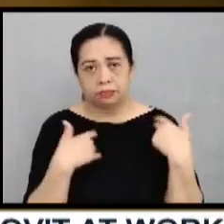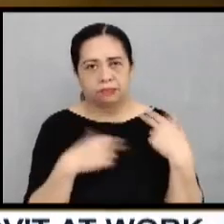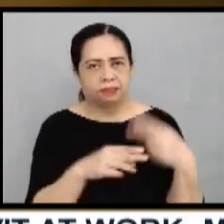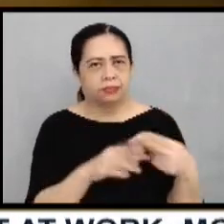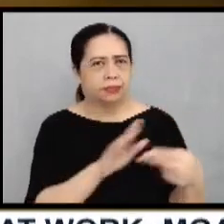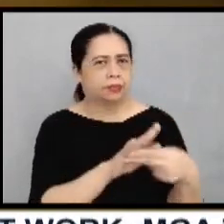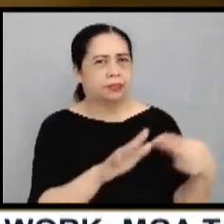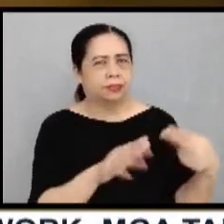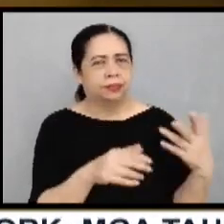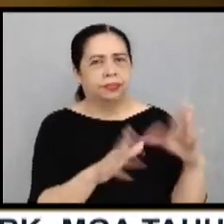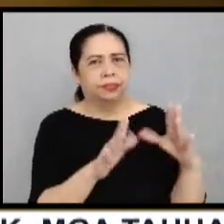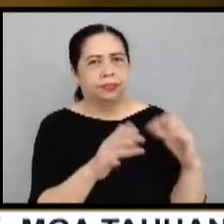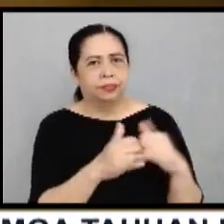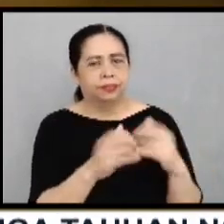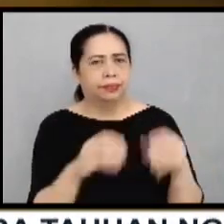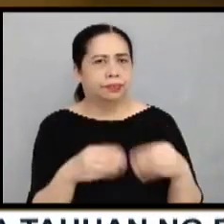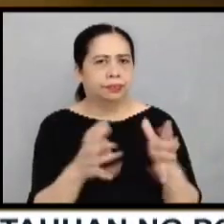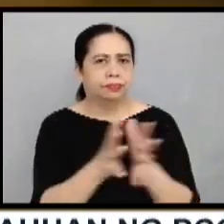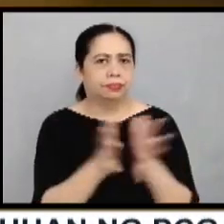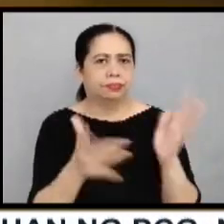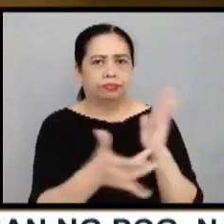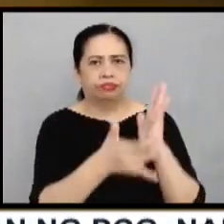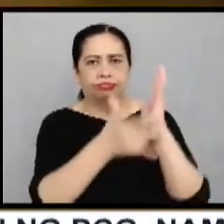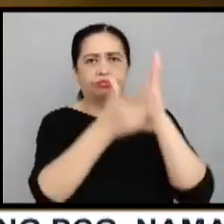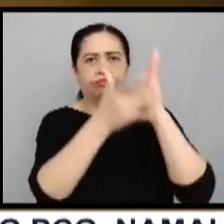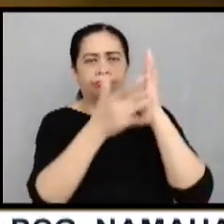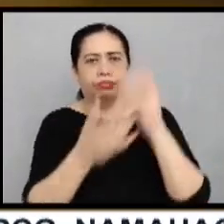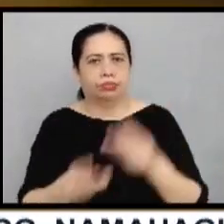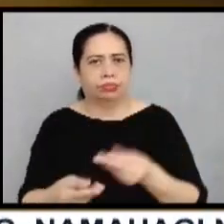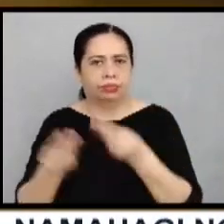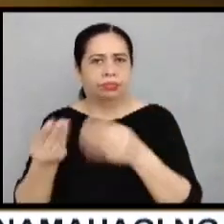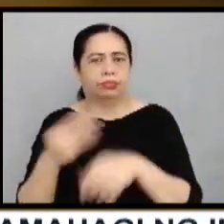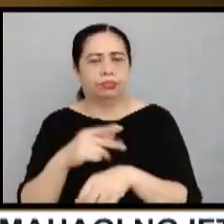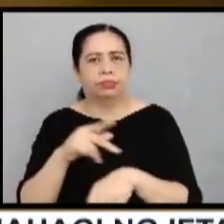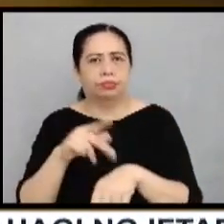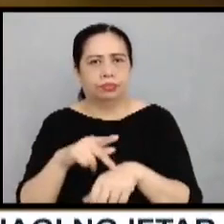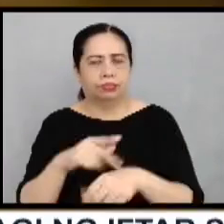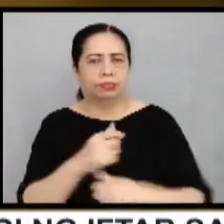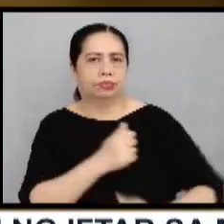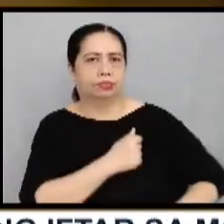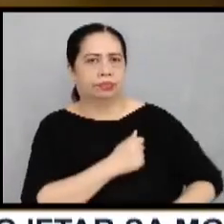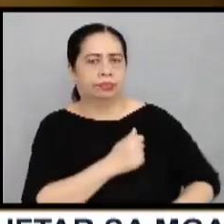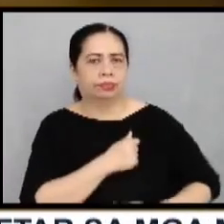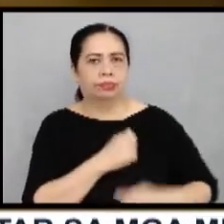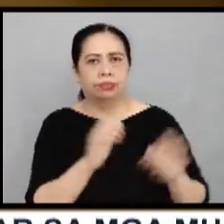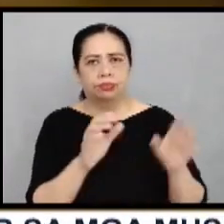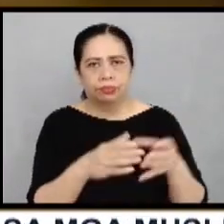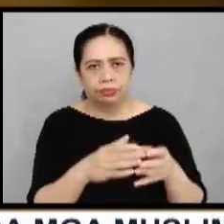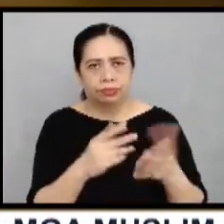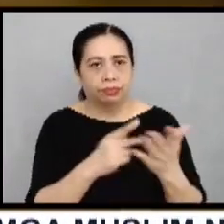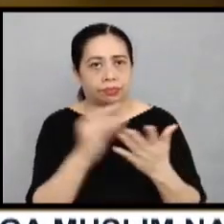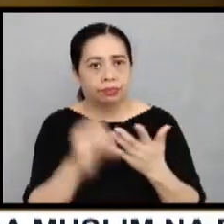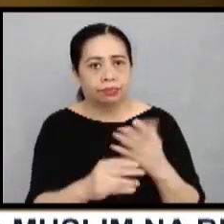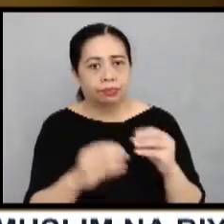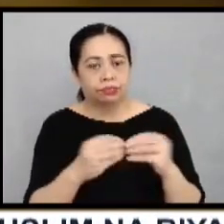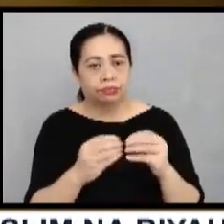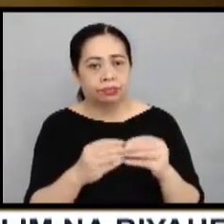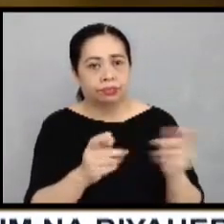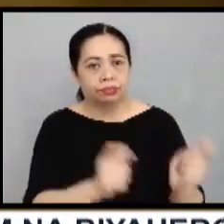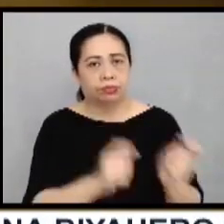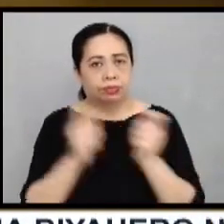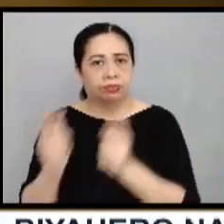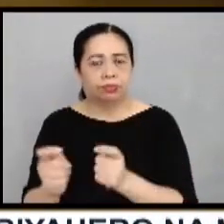offers extensive modernization to the Philippine Armed Forces. This project also includes transfer of